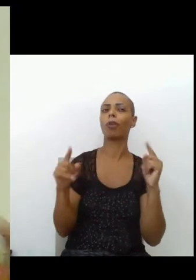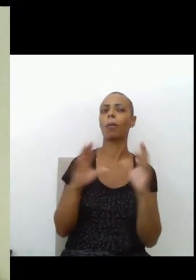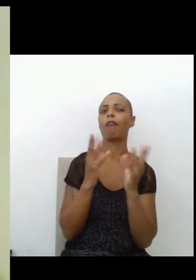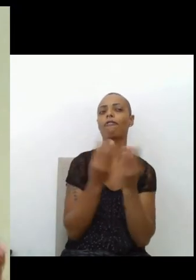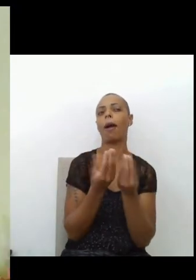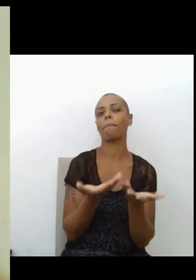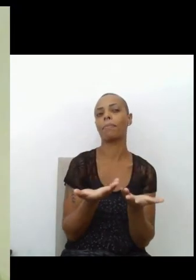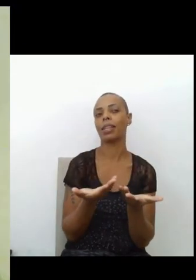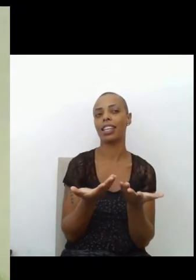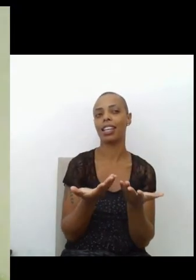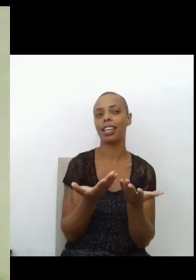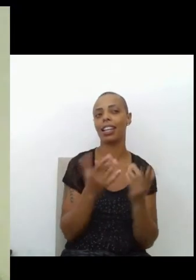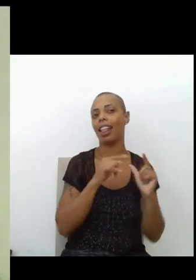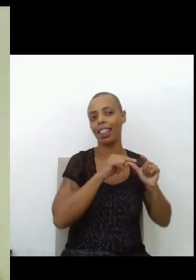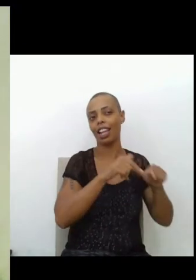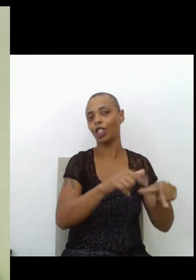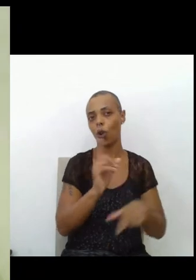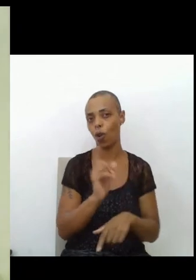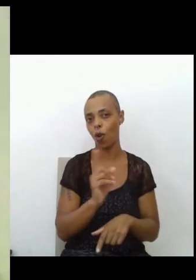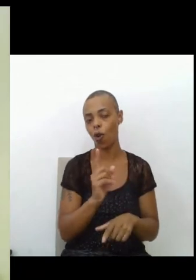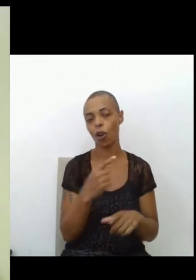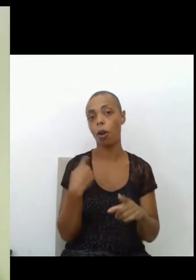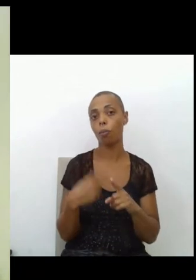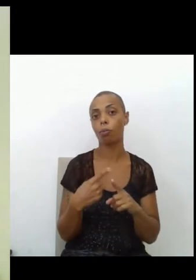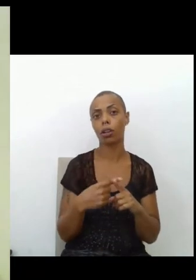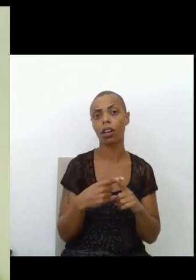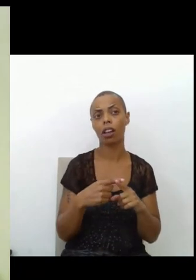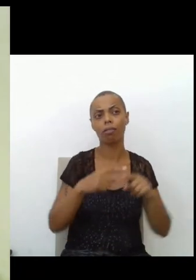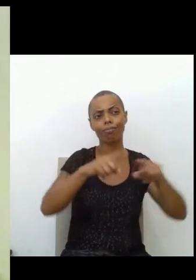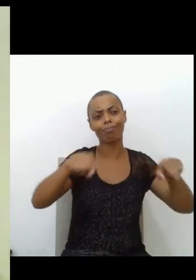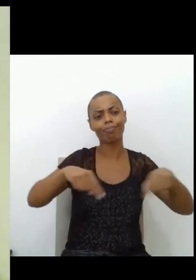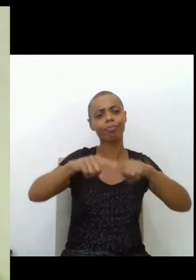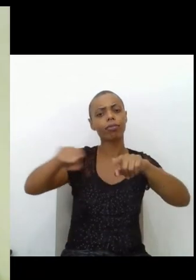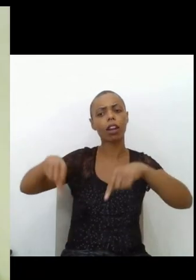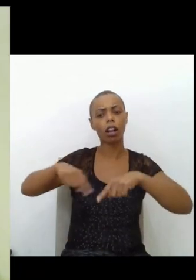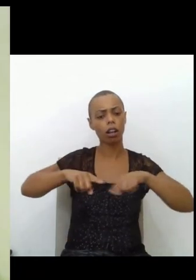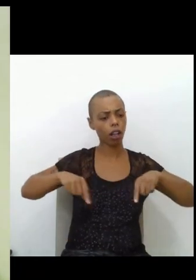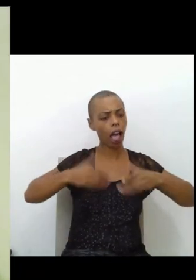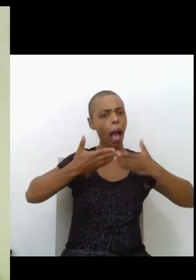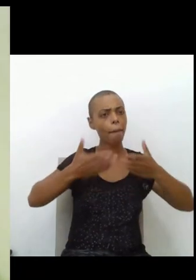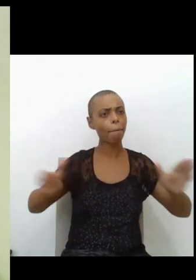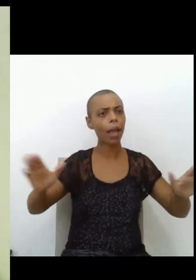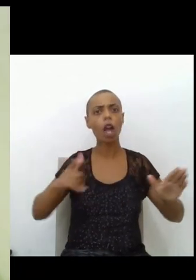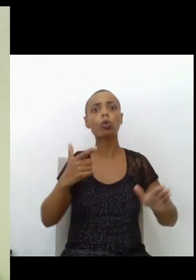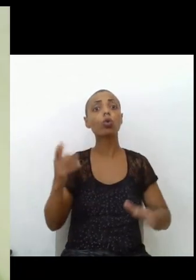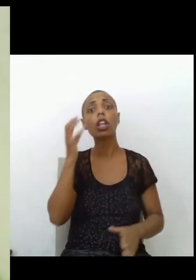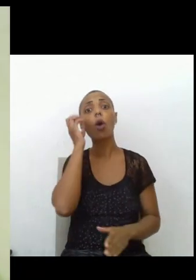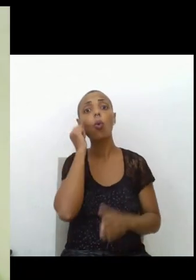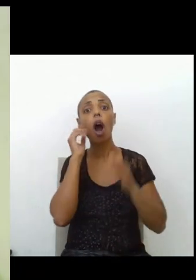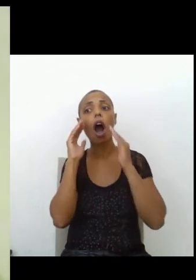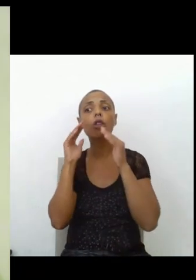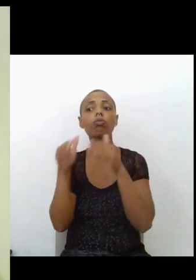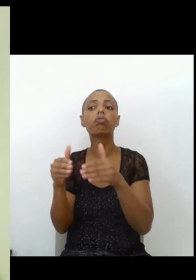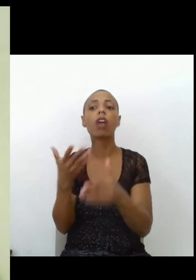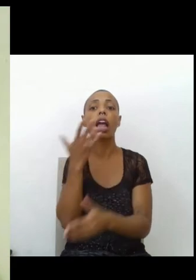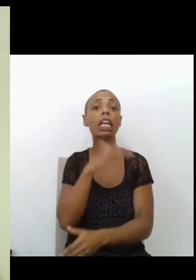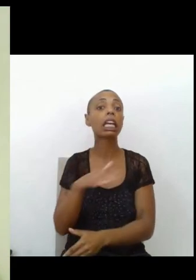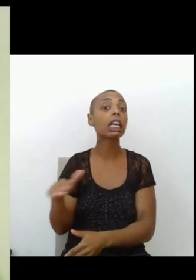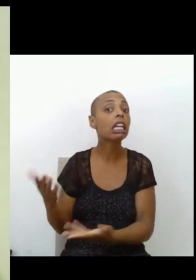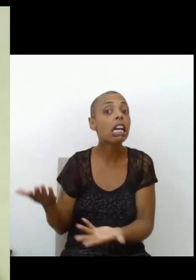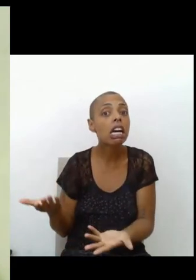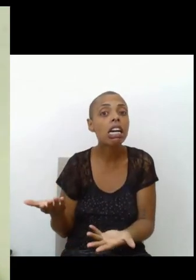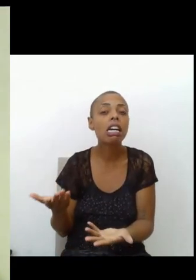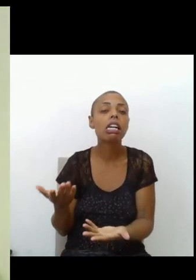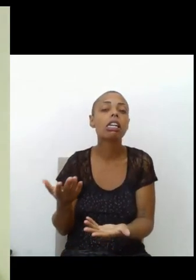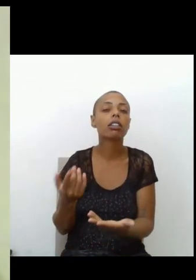are too open and there is no children room and then you understand oh if the if the floor plan of the house